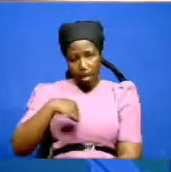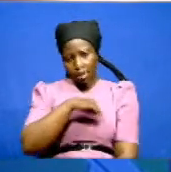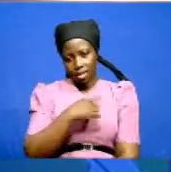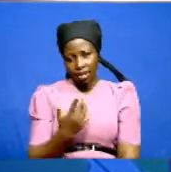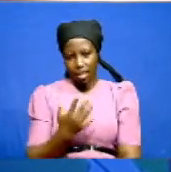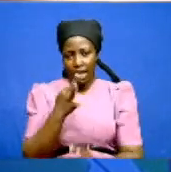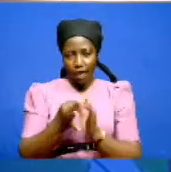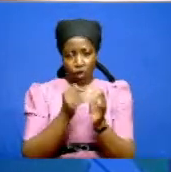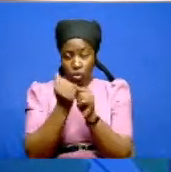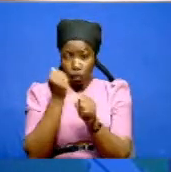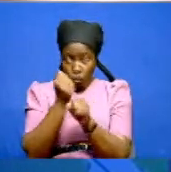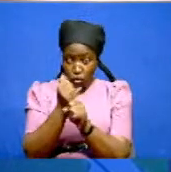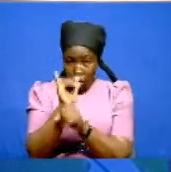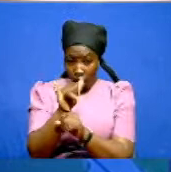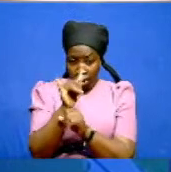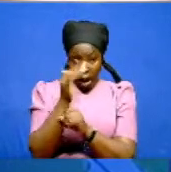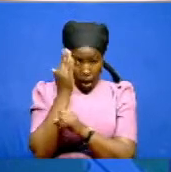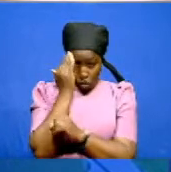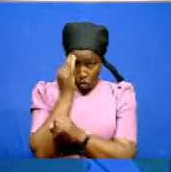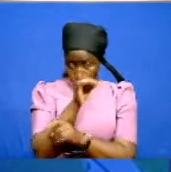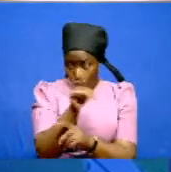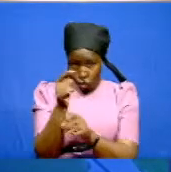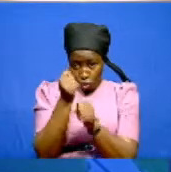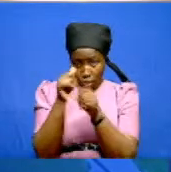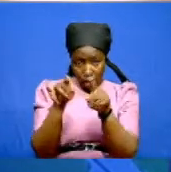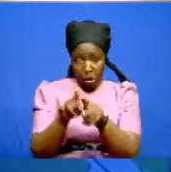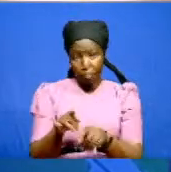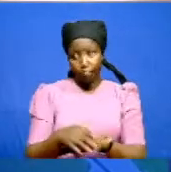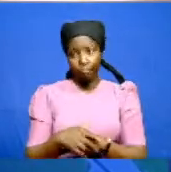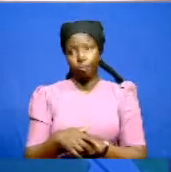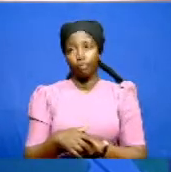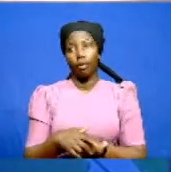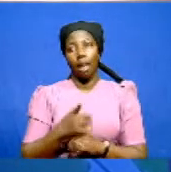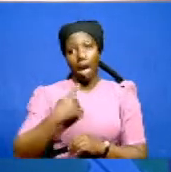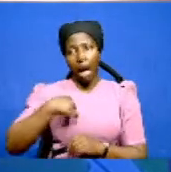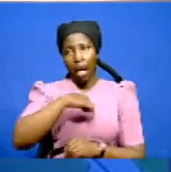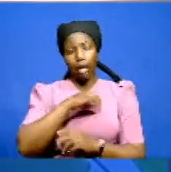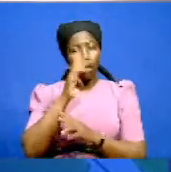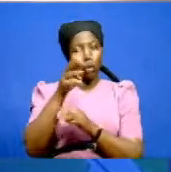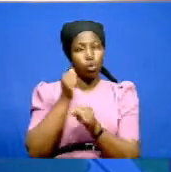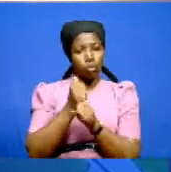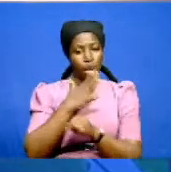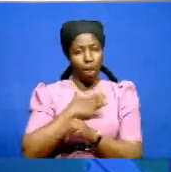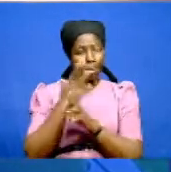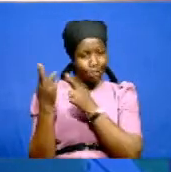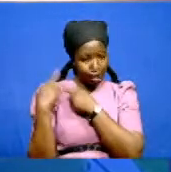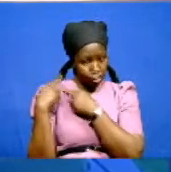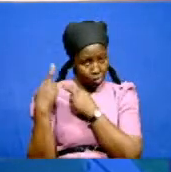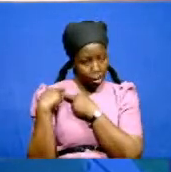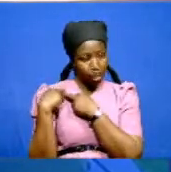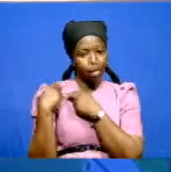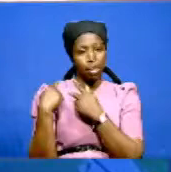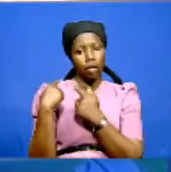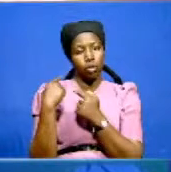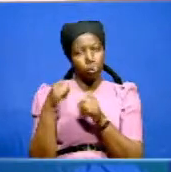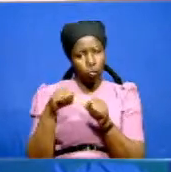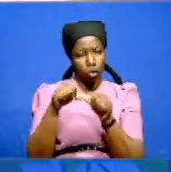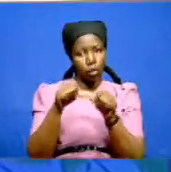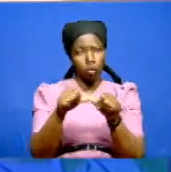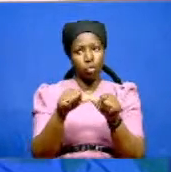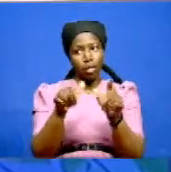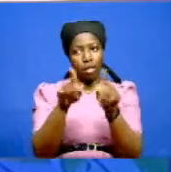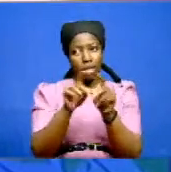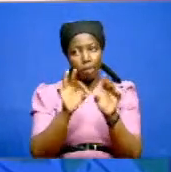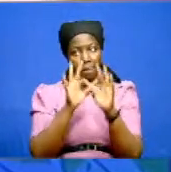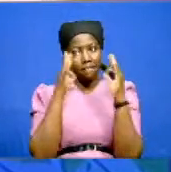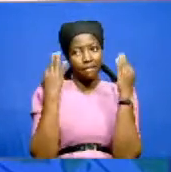If you do that, and I know you will do that, we will do our part to continue as a